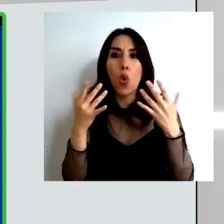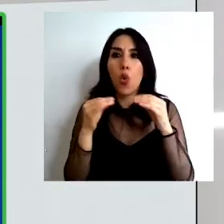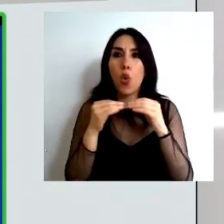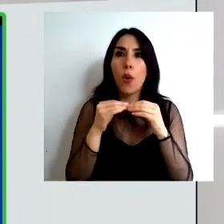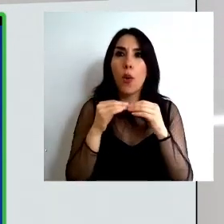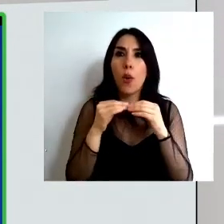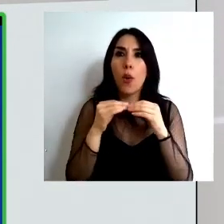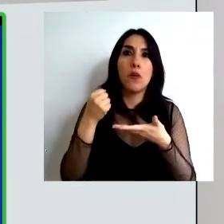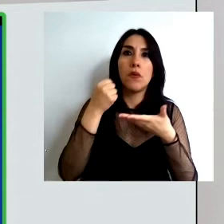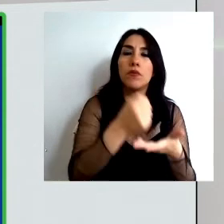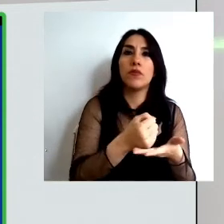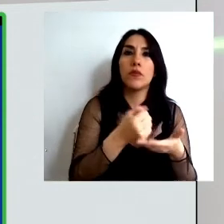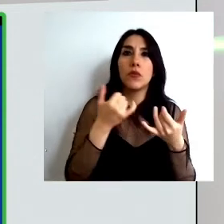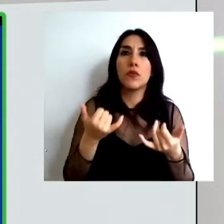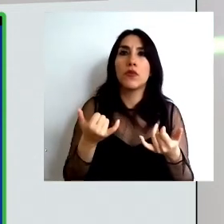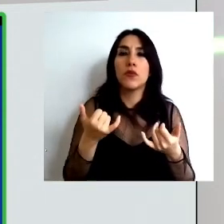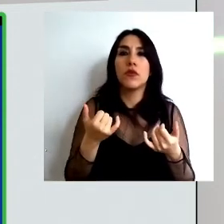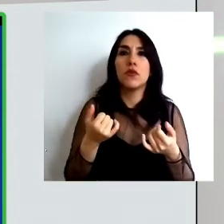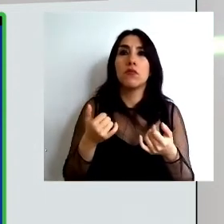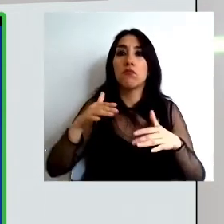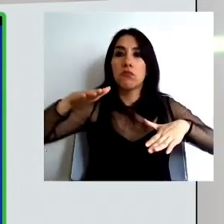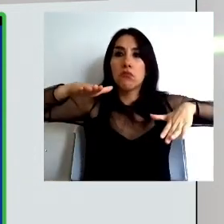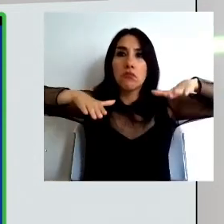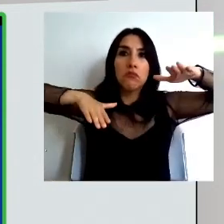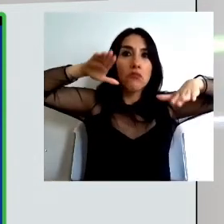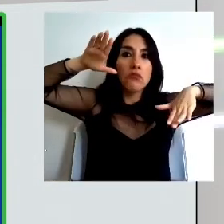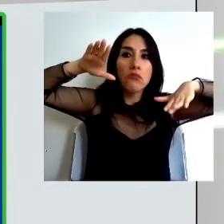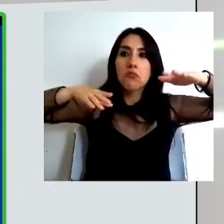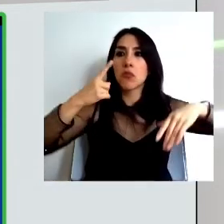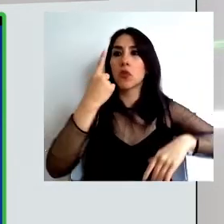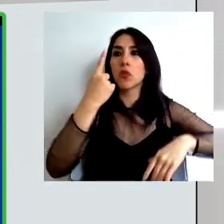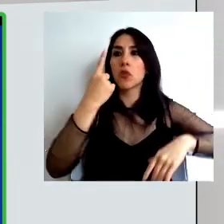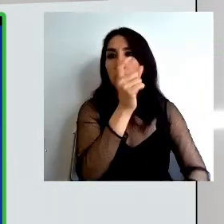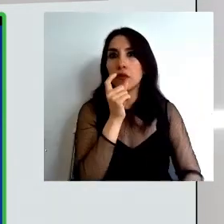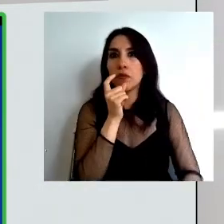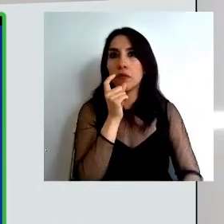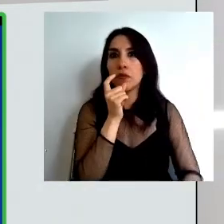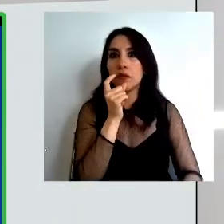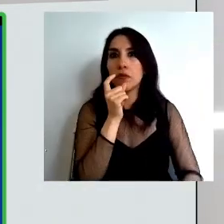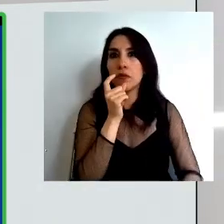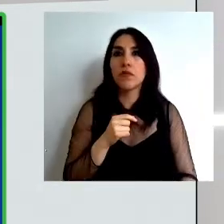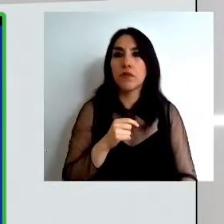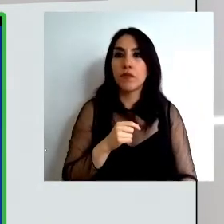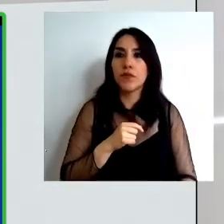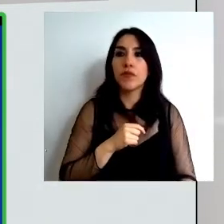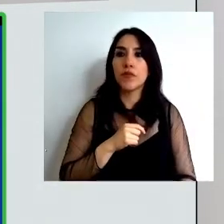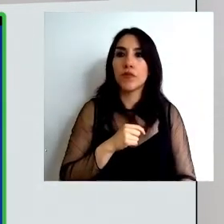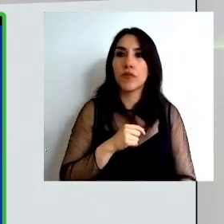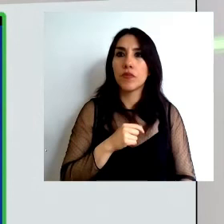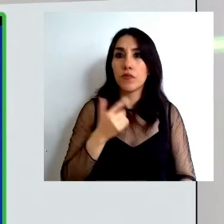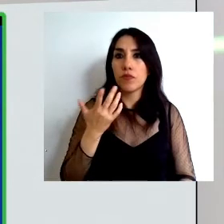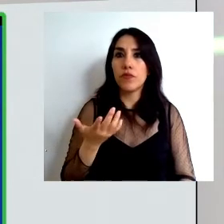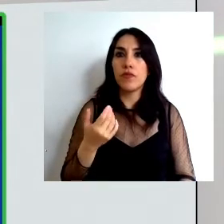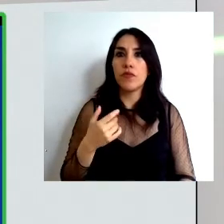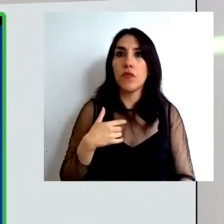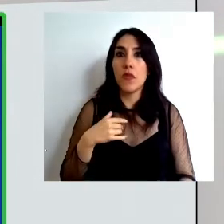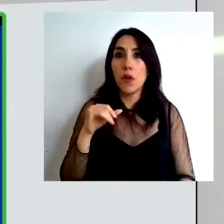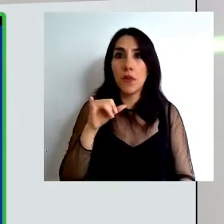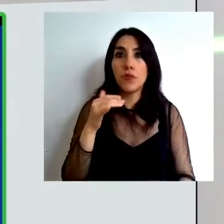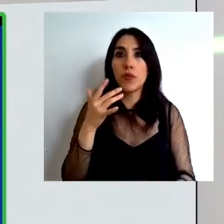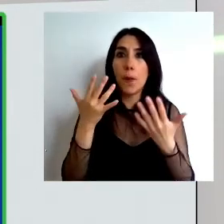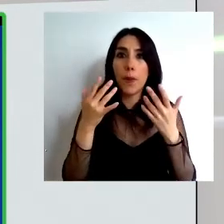is, as you mentioned before, the number of users, the number of beneficiaries, or the number